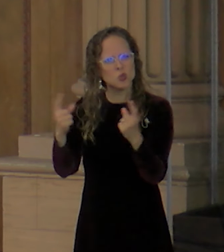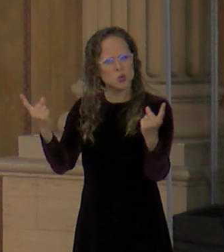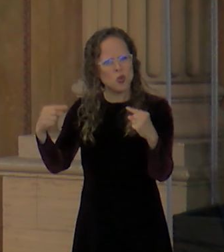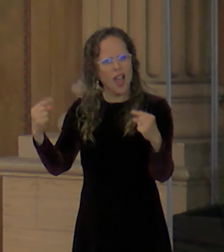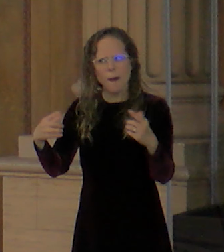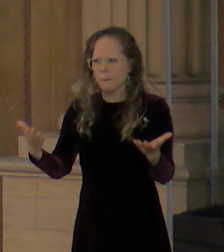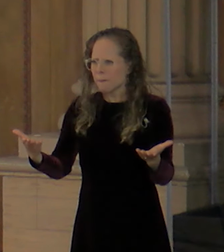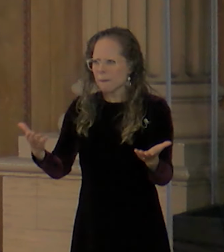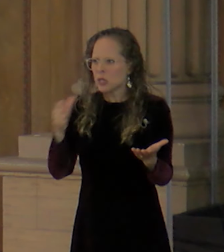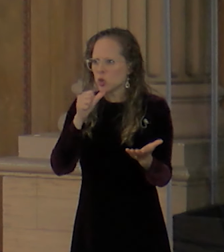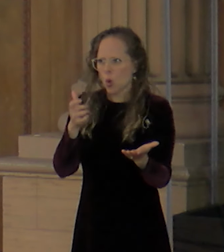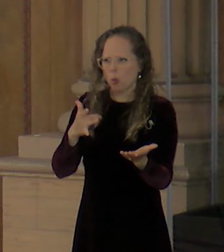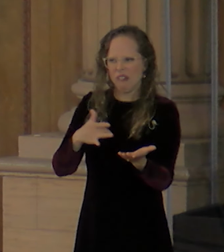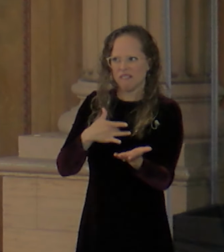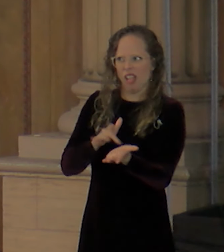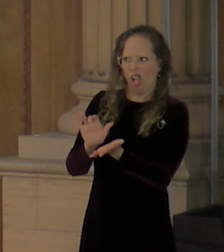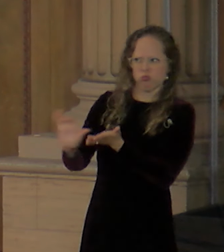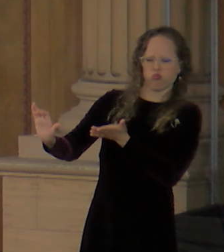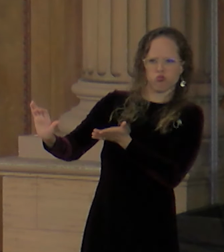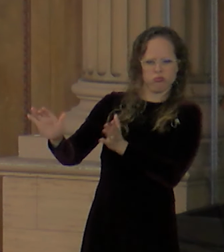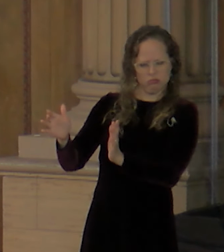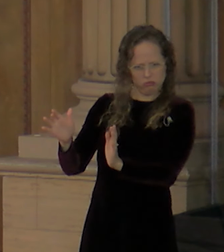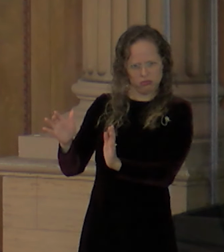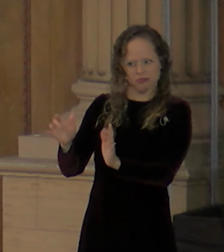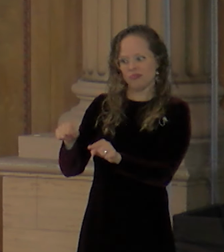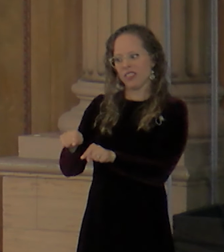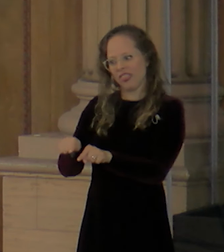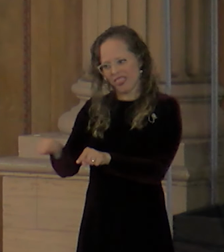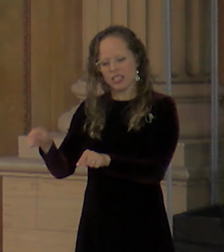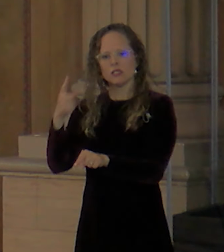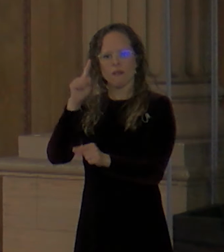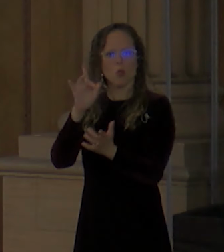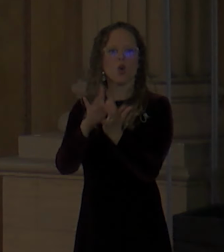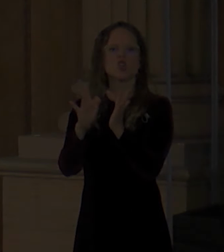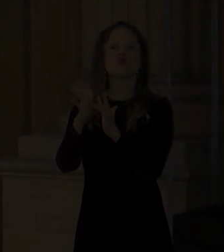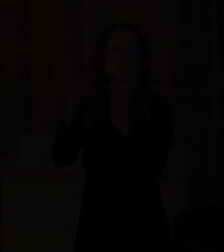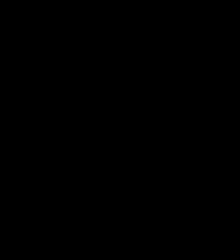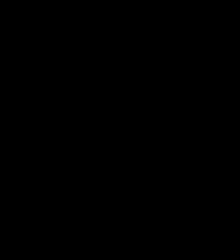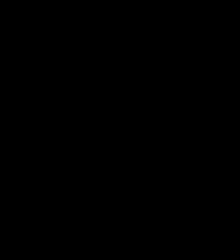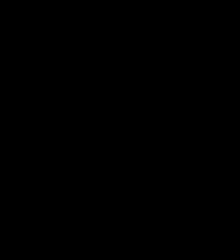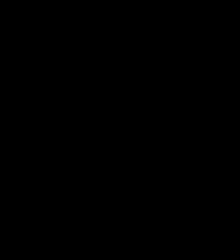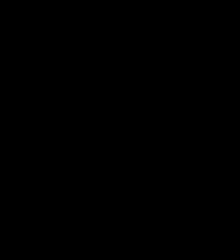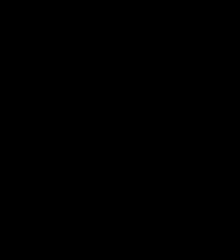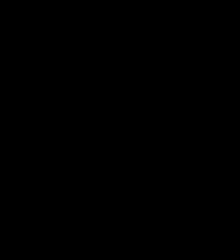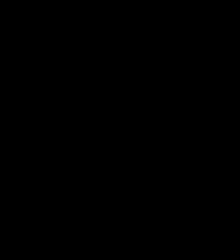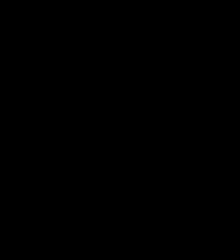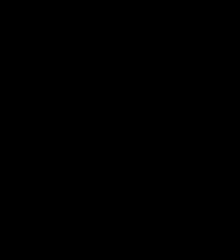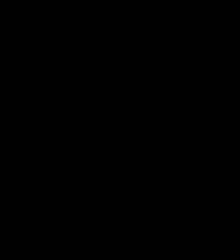pushed out by this. But we take this symbol as Christians to say, I believe these things.